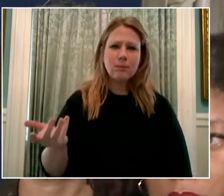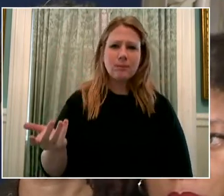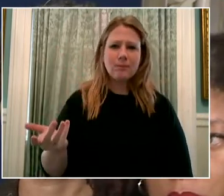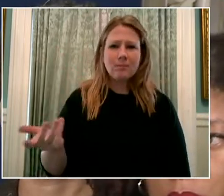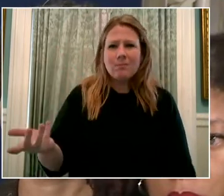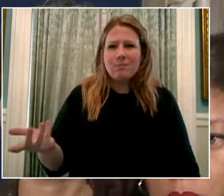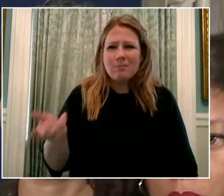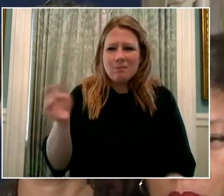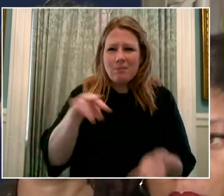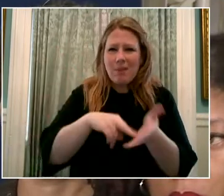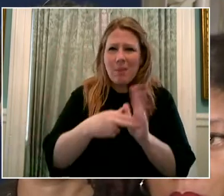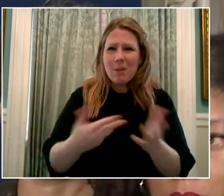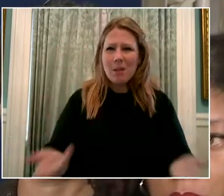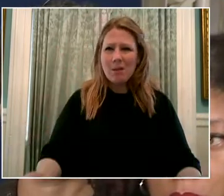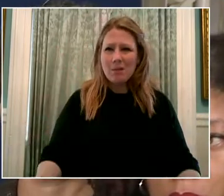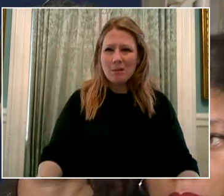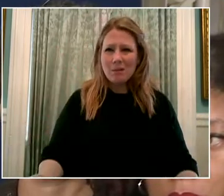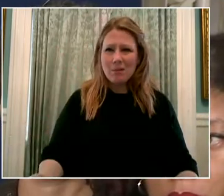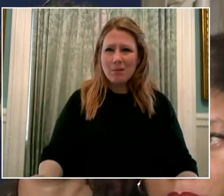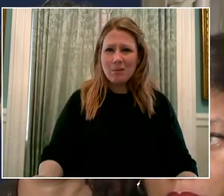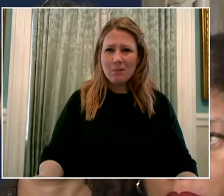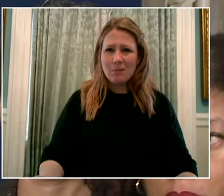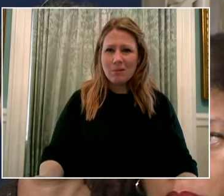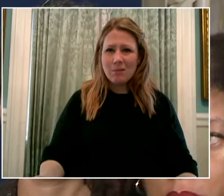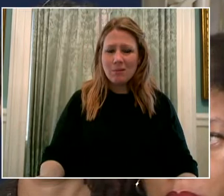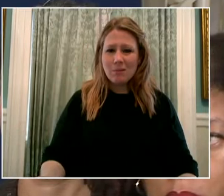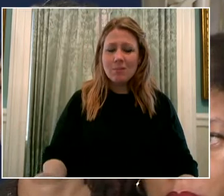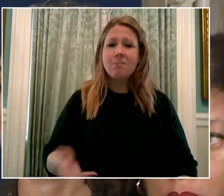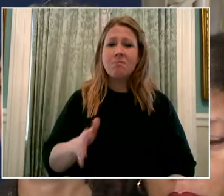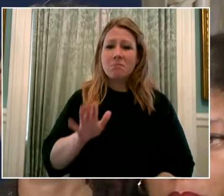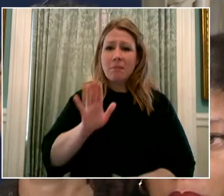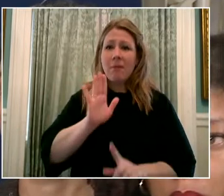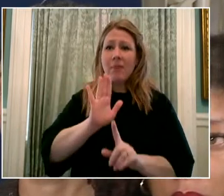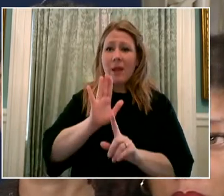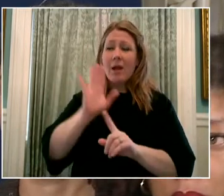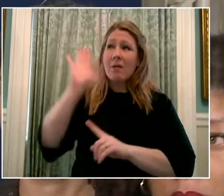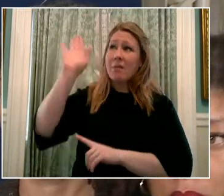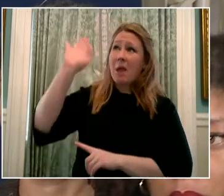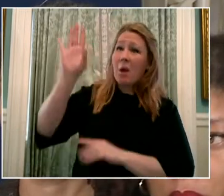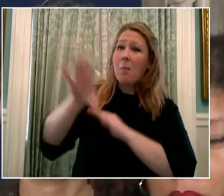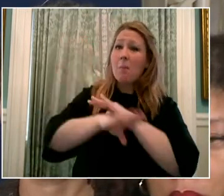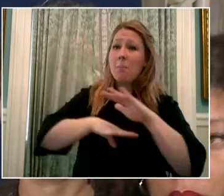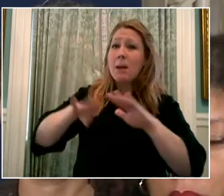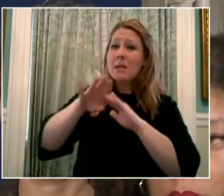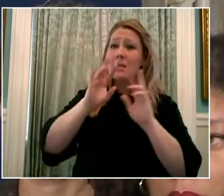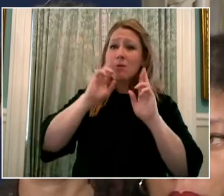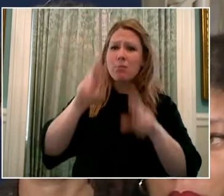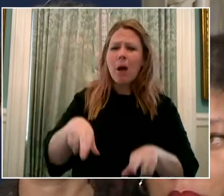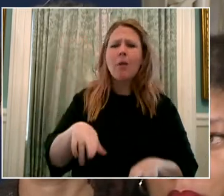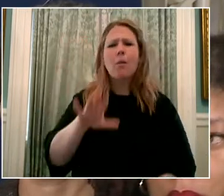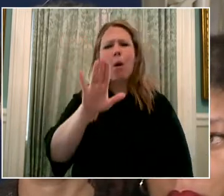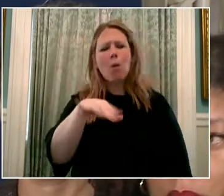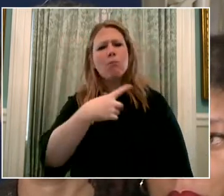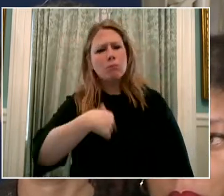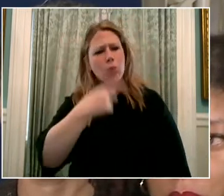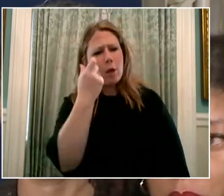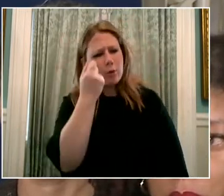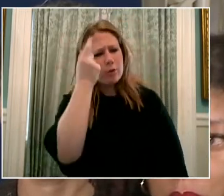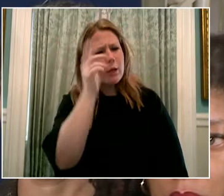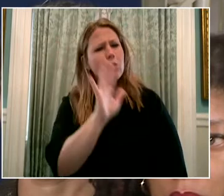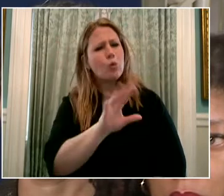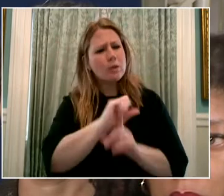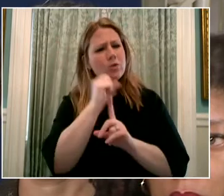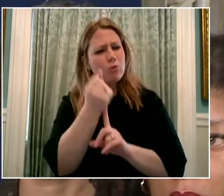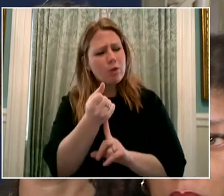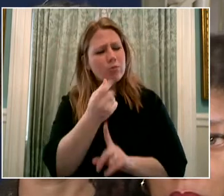mean? Their basic response is, we understand what you're going through. We understand the difficulties. I don't